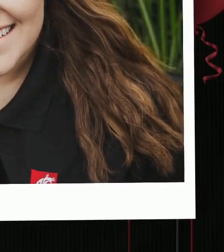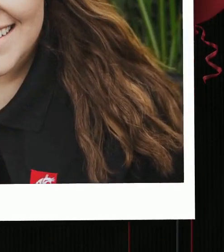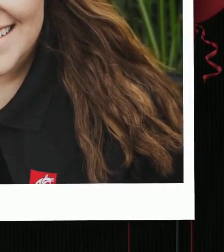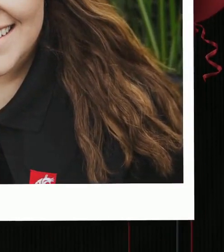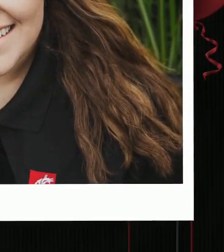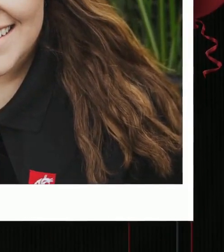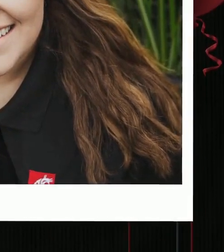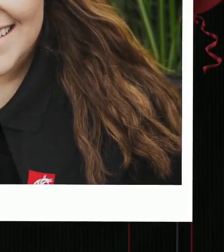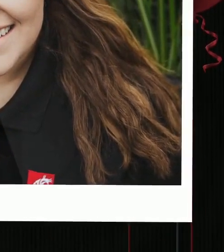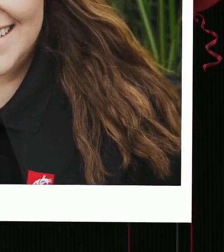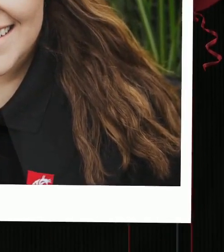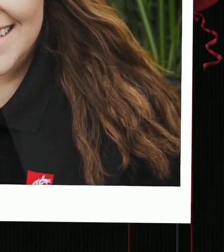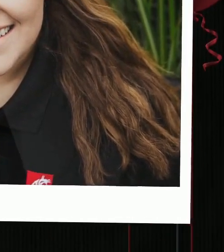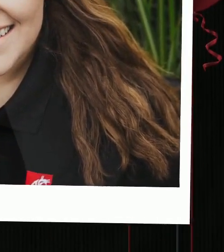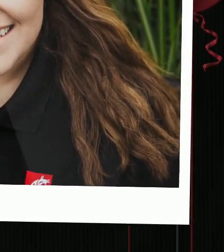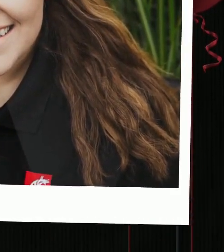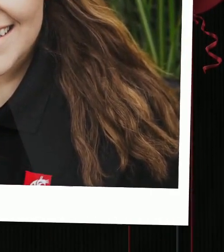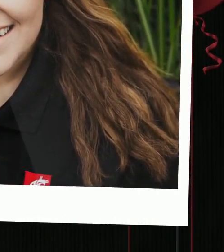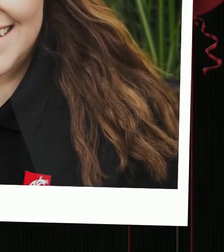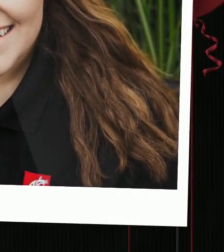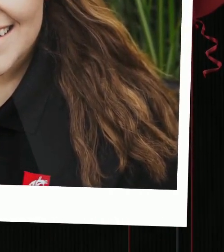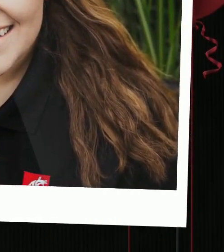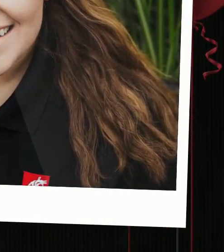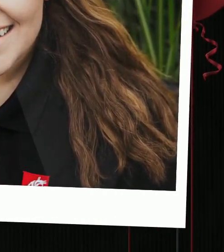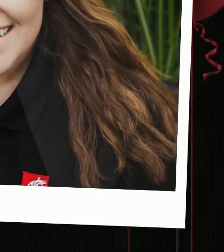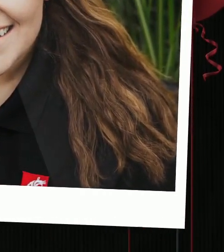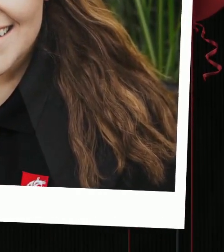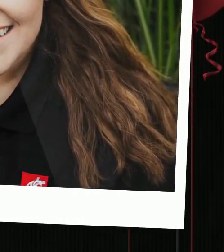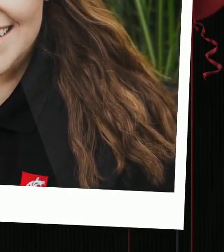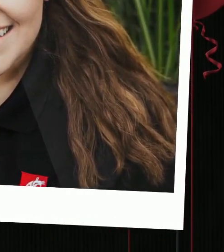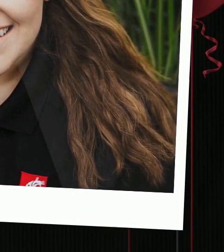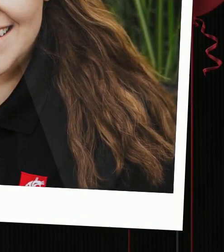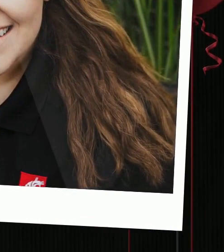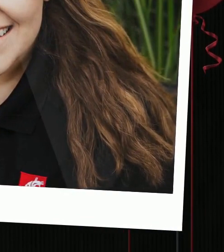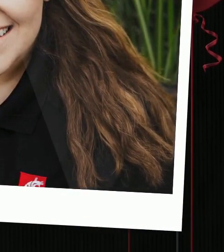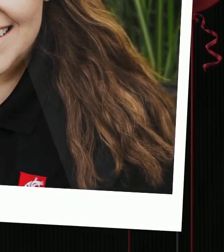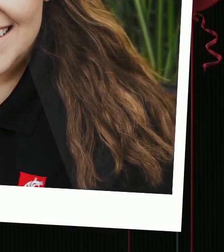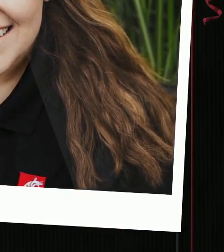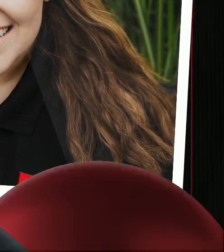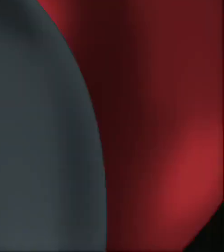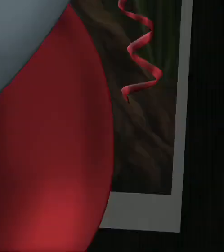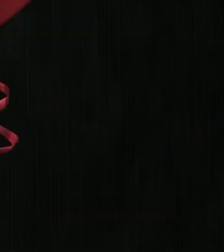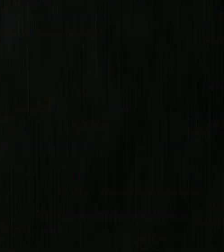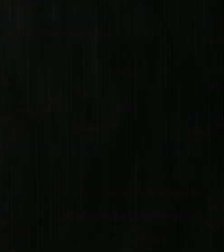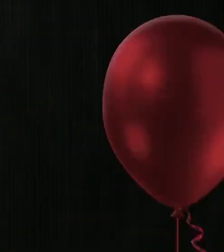Sarah Martinez, Bachelors of Arts in Strategic Communication.